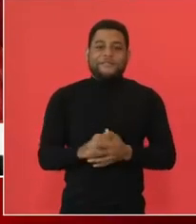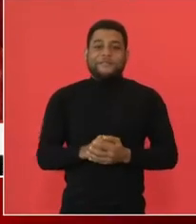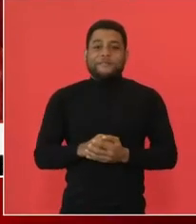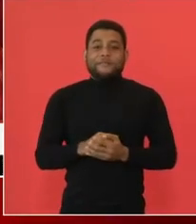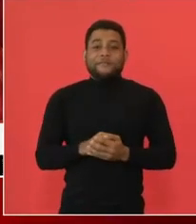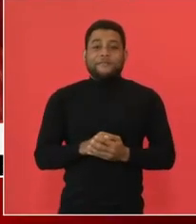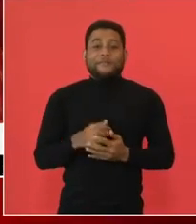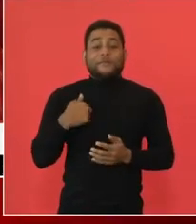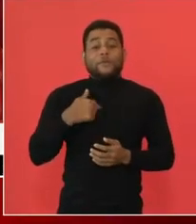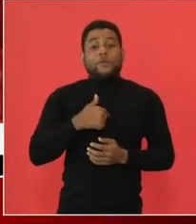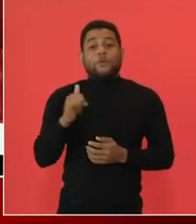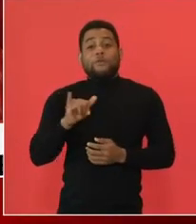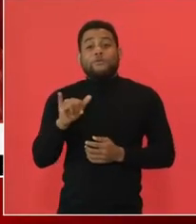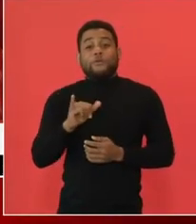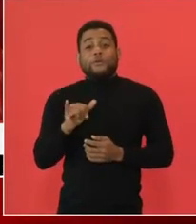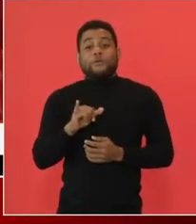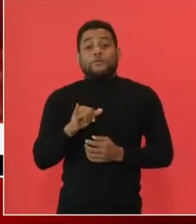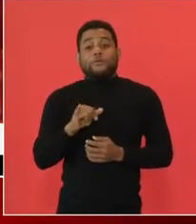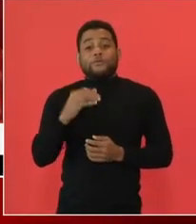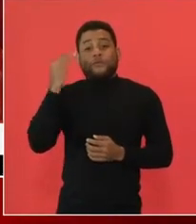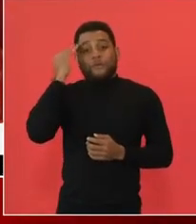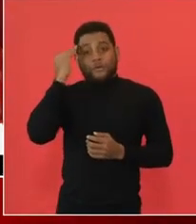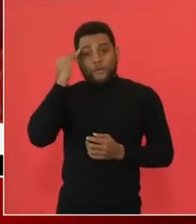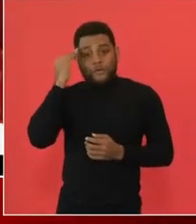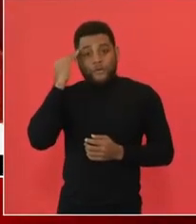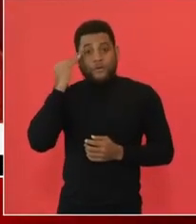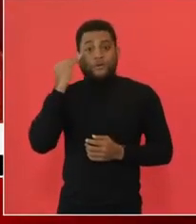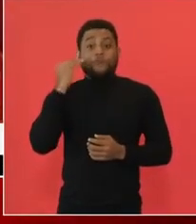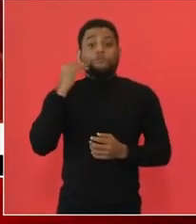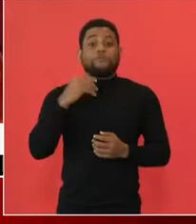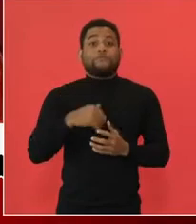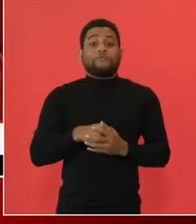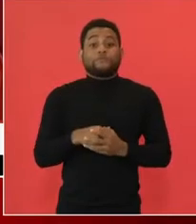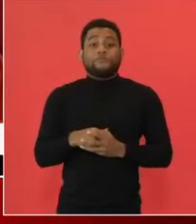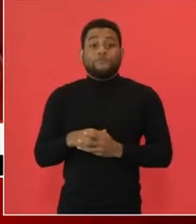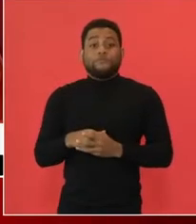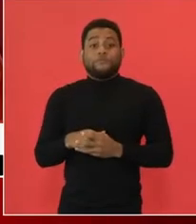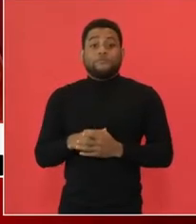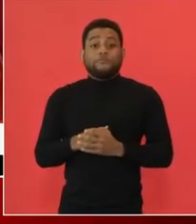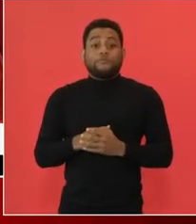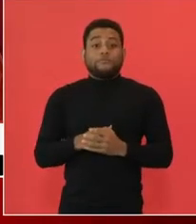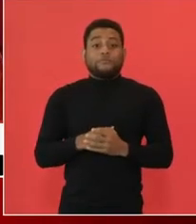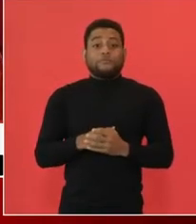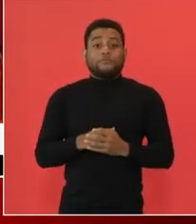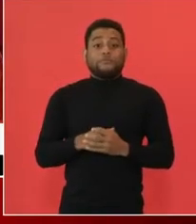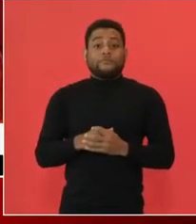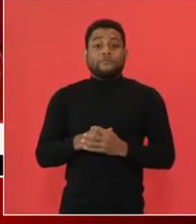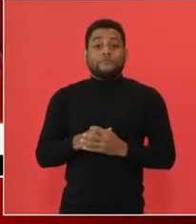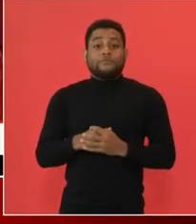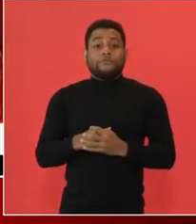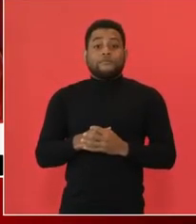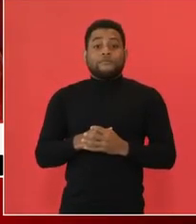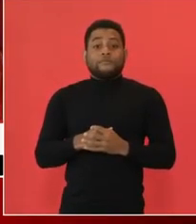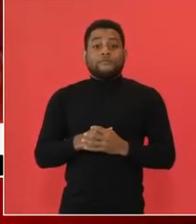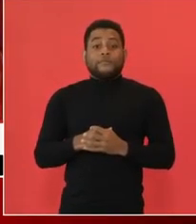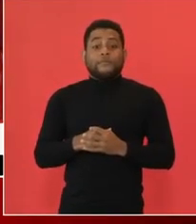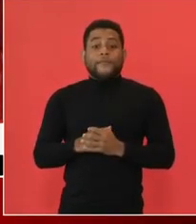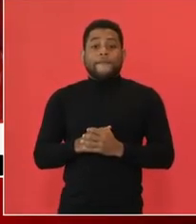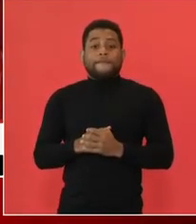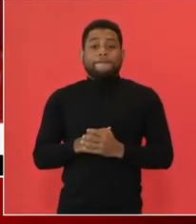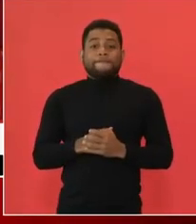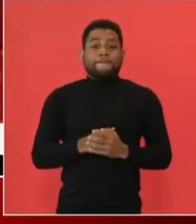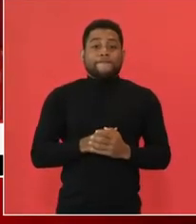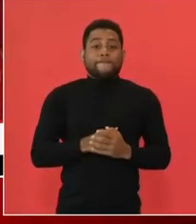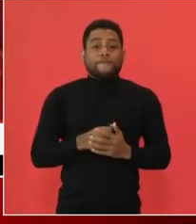very thoughtful about how everybody can manage, and we've tried to give everybody